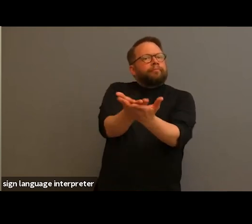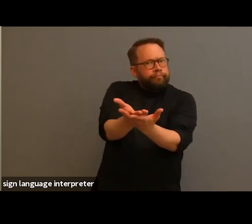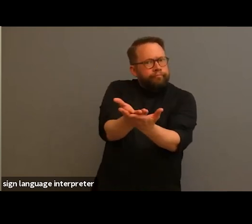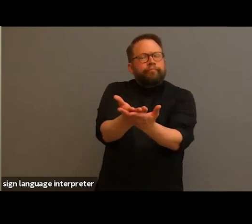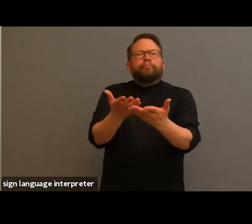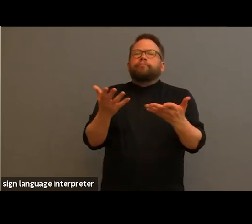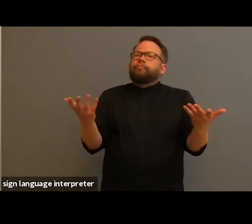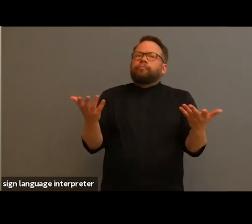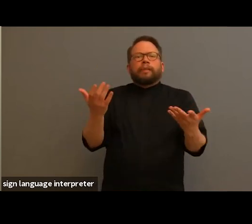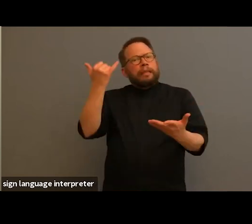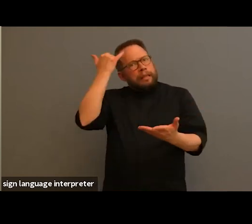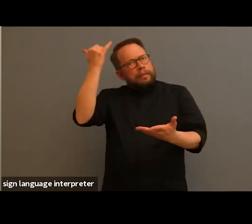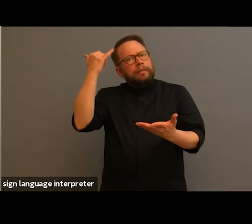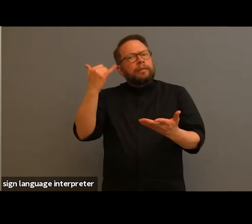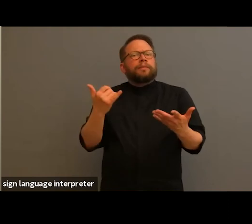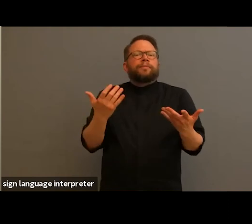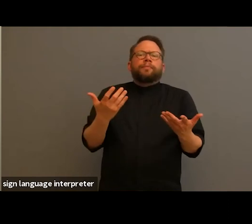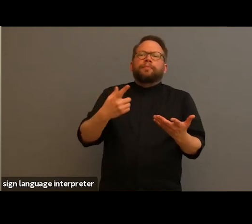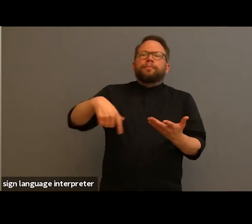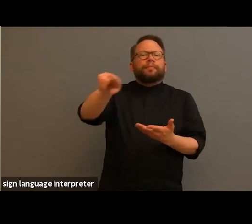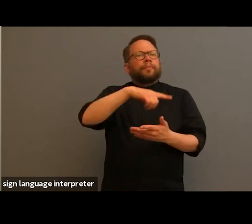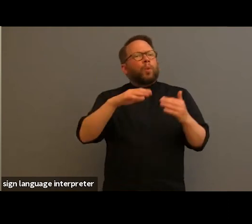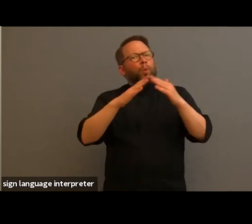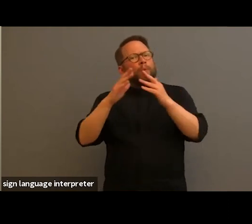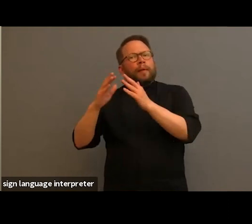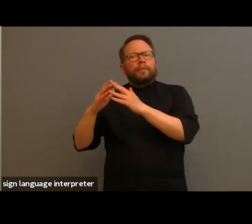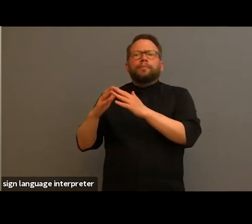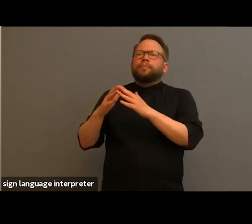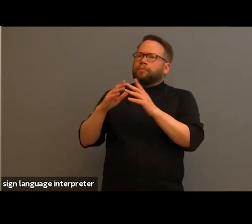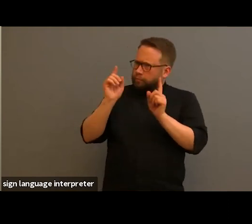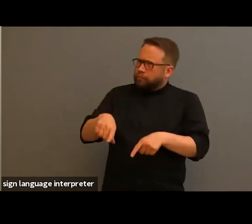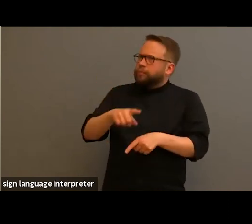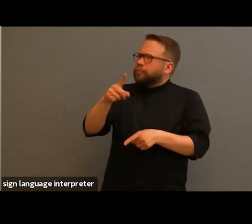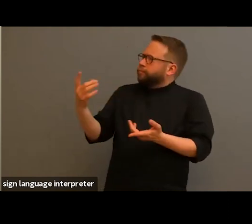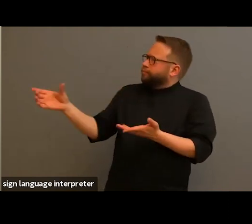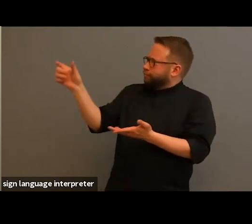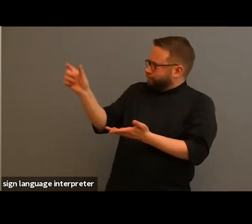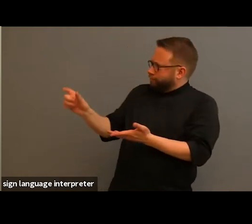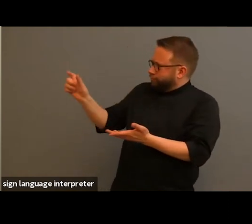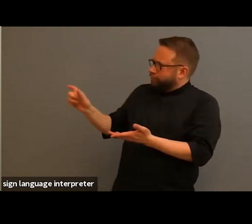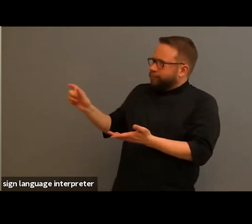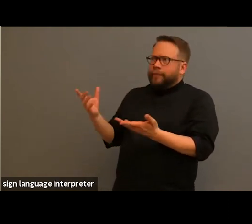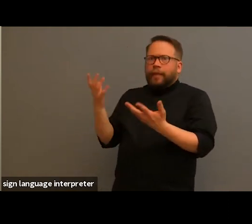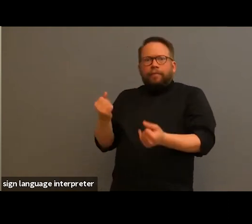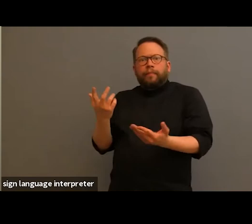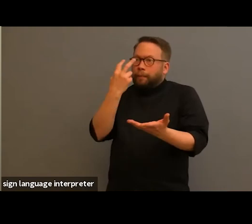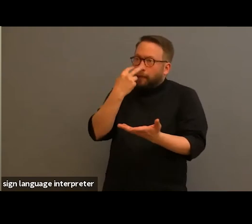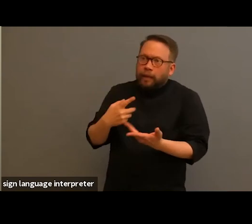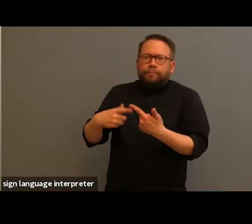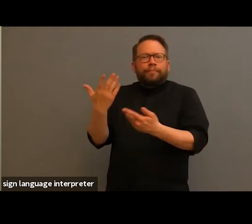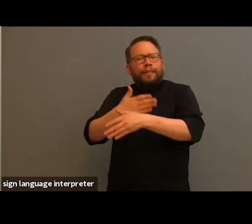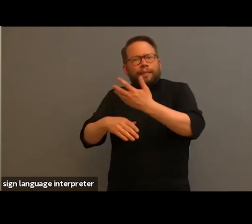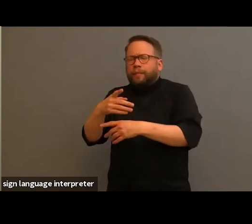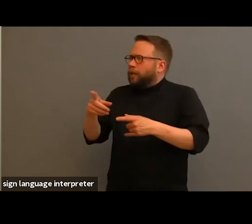ensure national employment plan towards universally designed workplaces, as well as specific message for